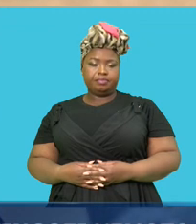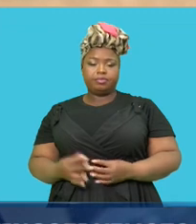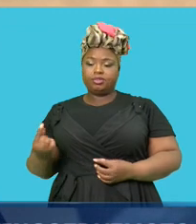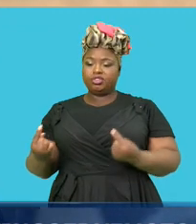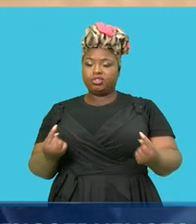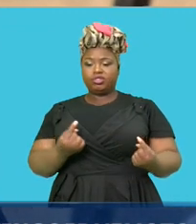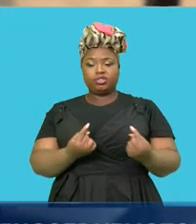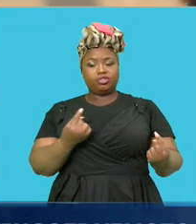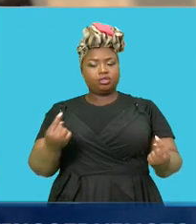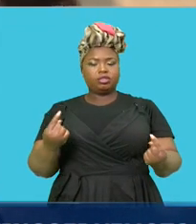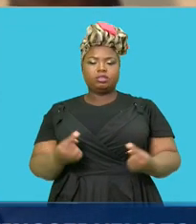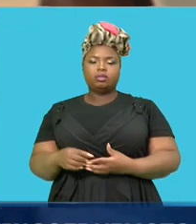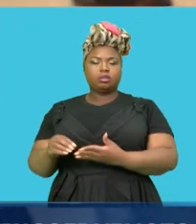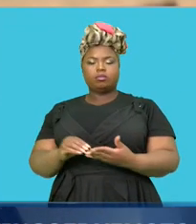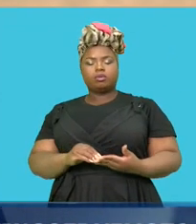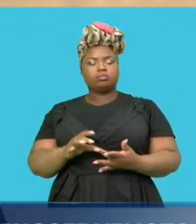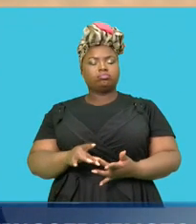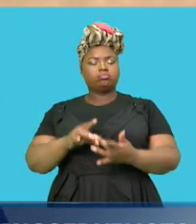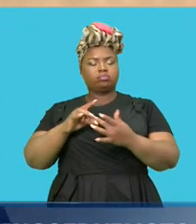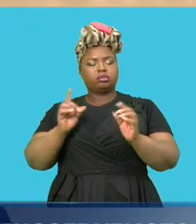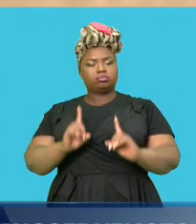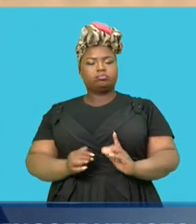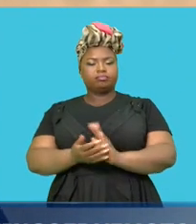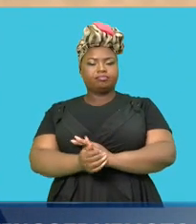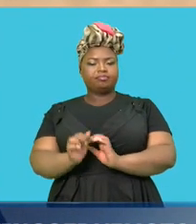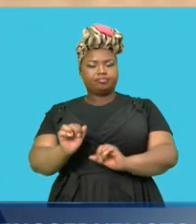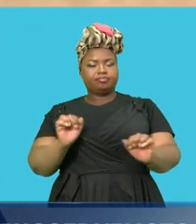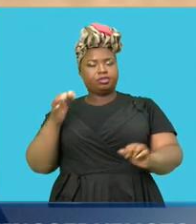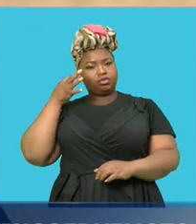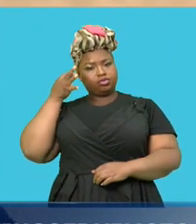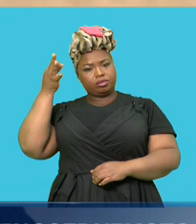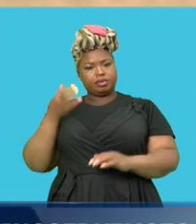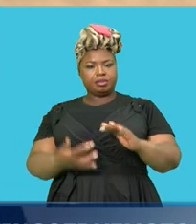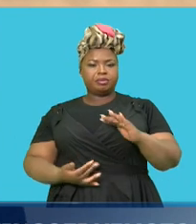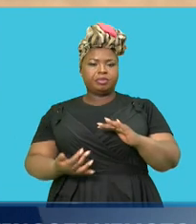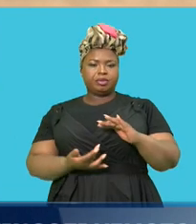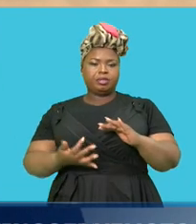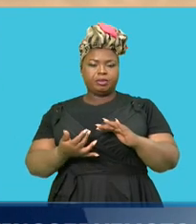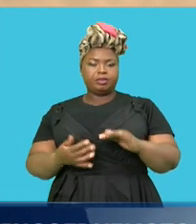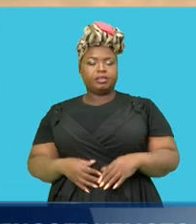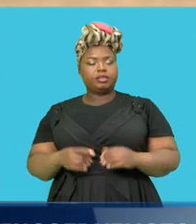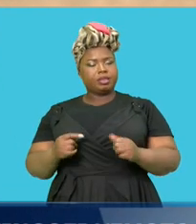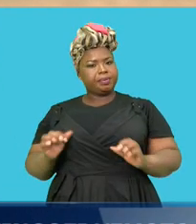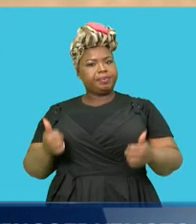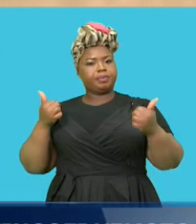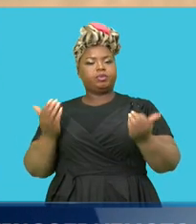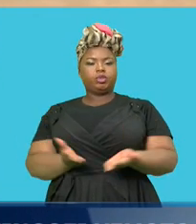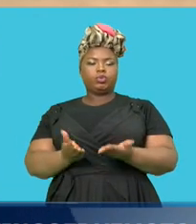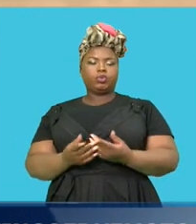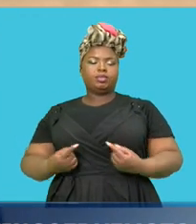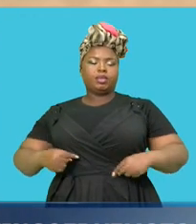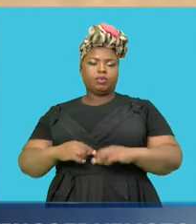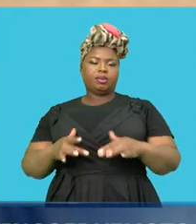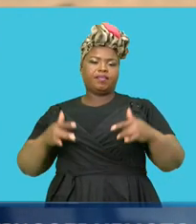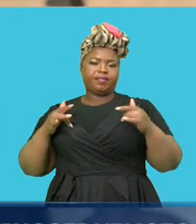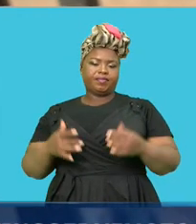one of them brought a unique talents, dreams, and aspirations that brighten our school and our